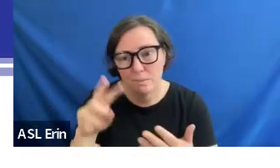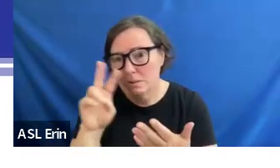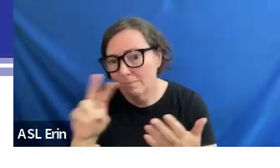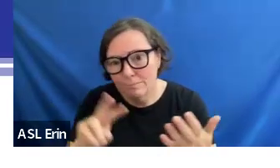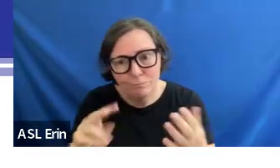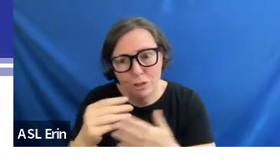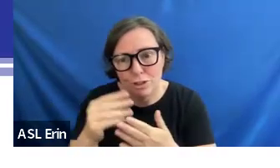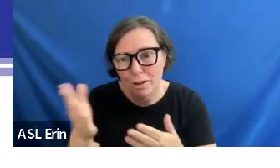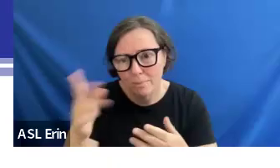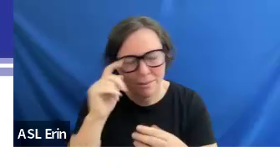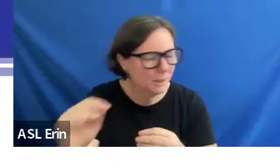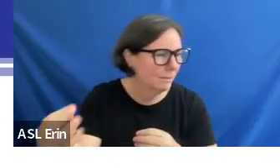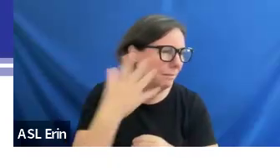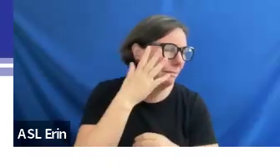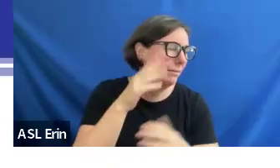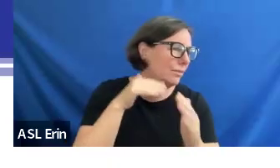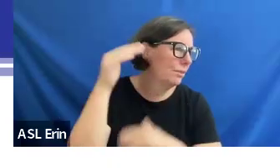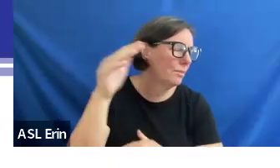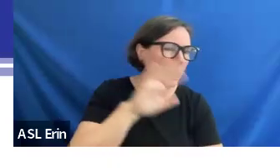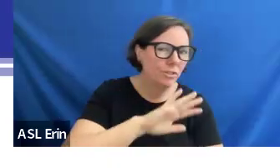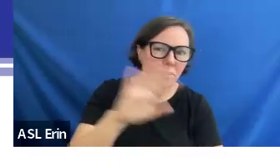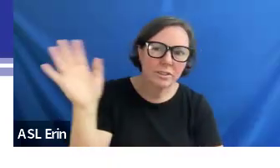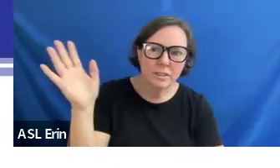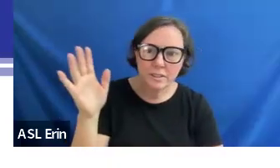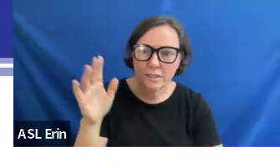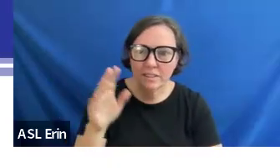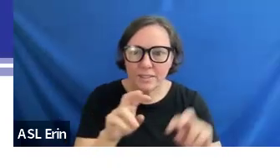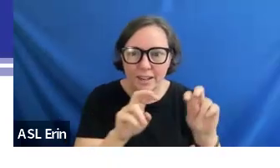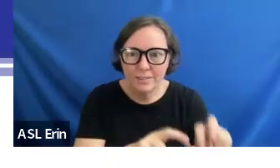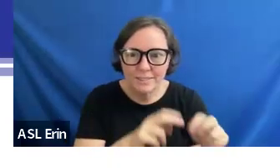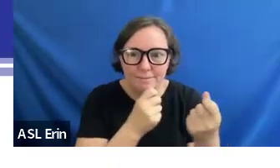just way too bright for the user I was working with.